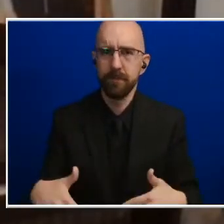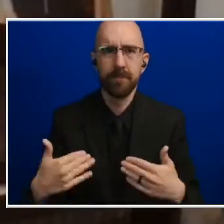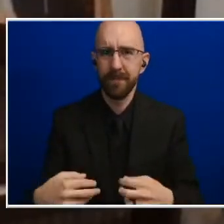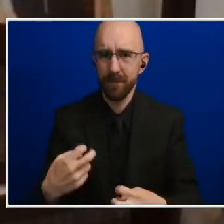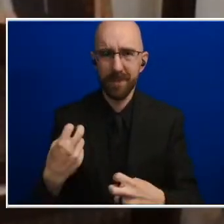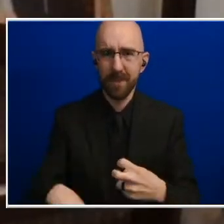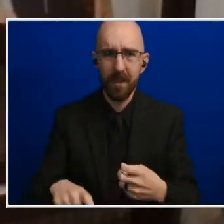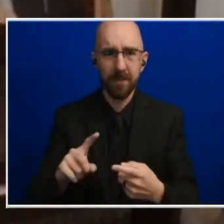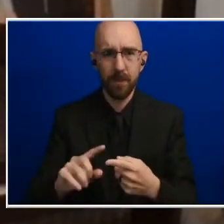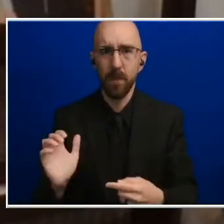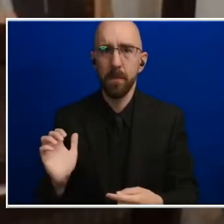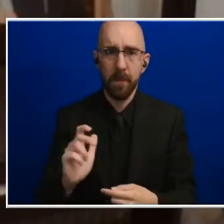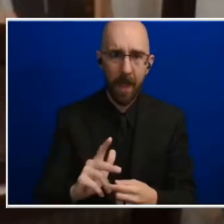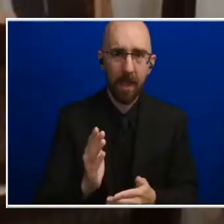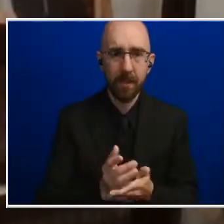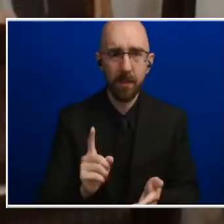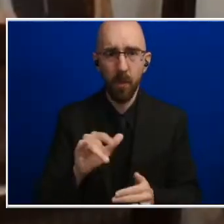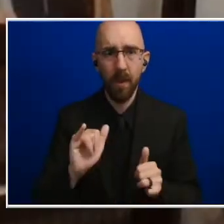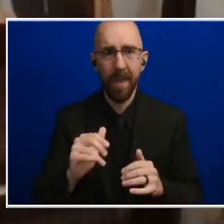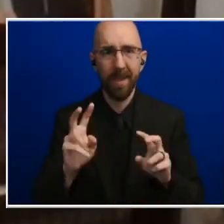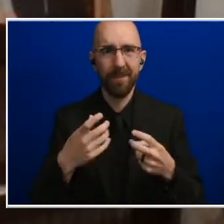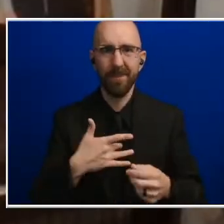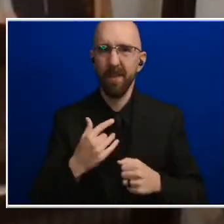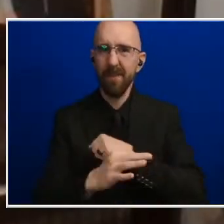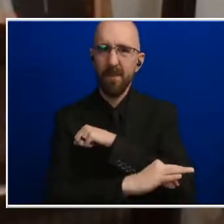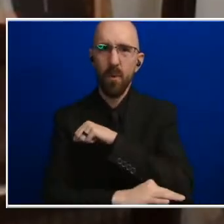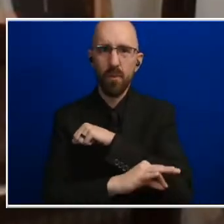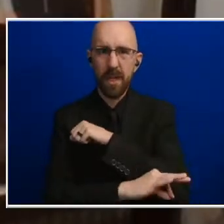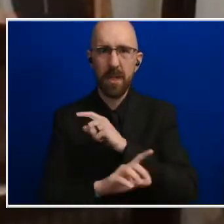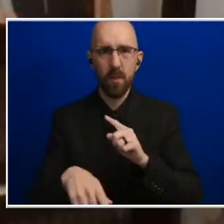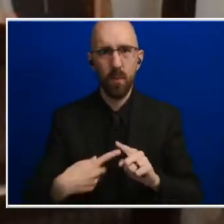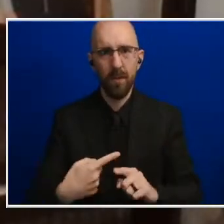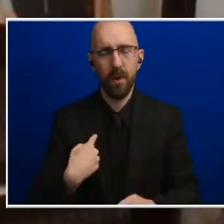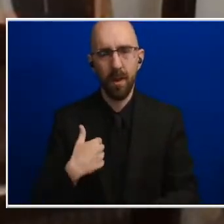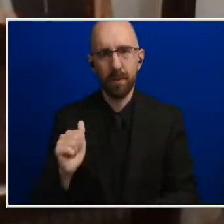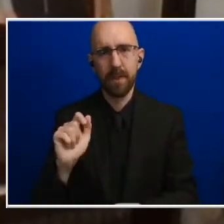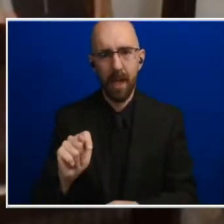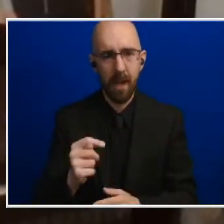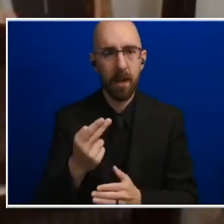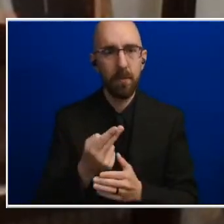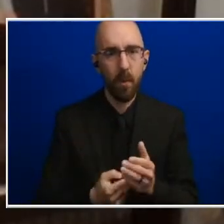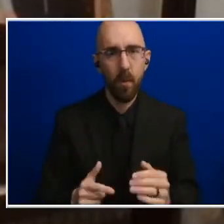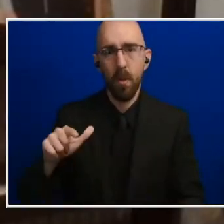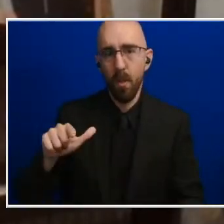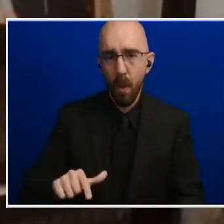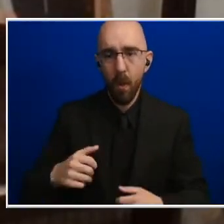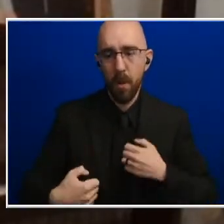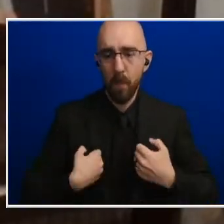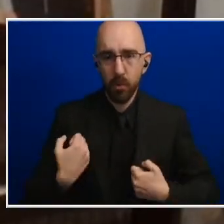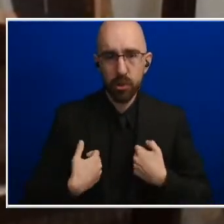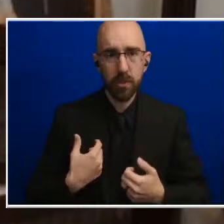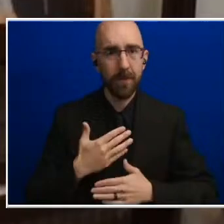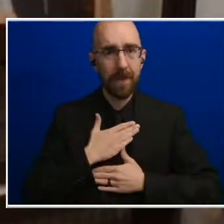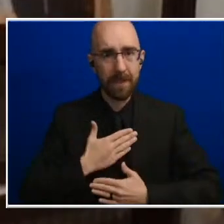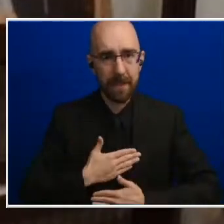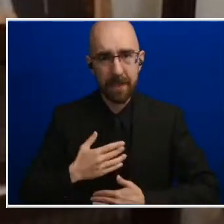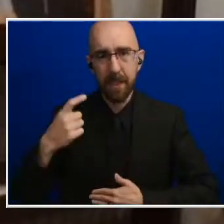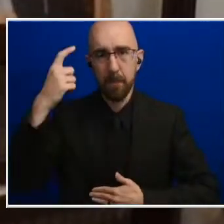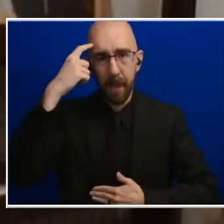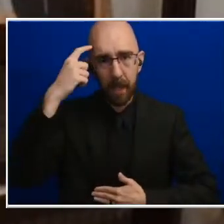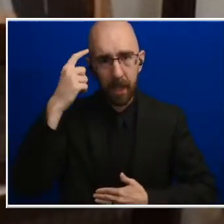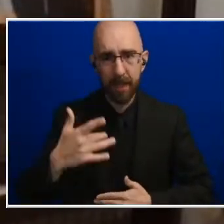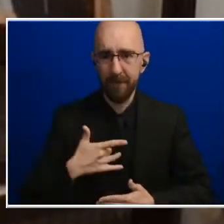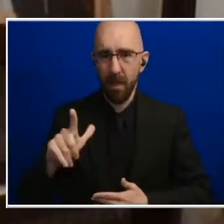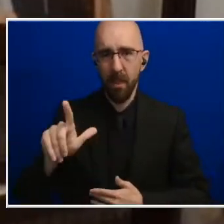back to somewhere that was foreign to me whenever I was at both a low emotionally, physically, and mentally. And so